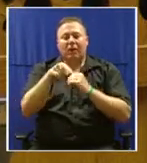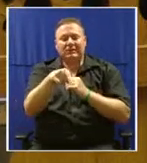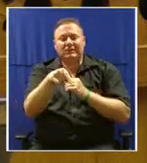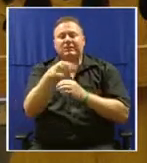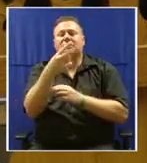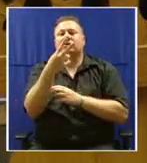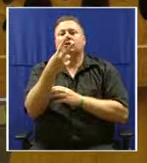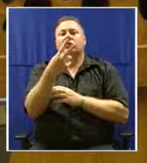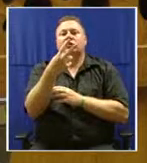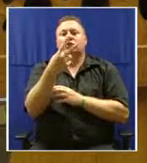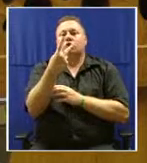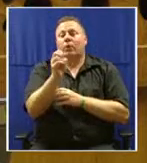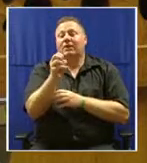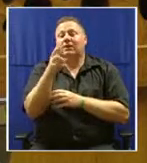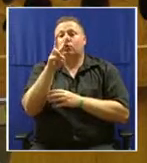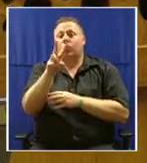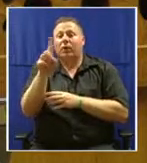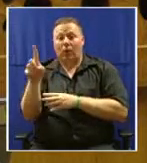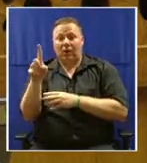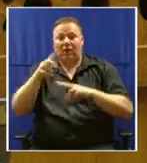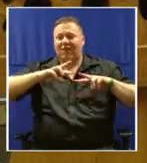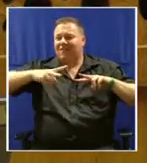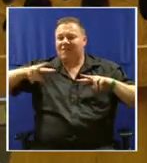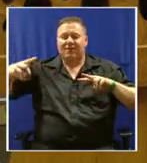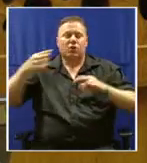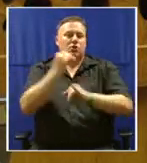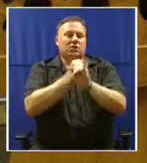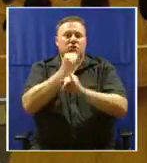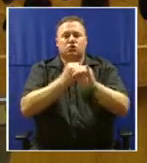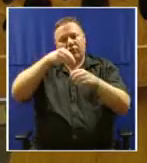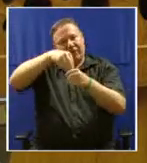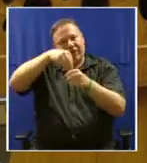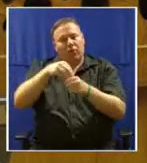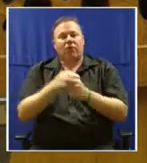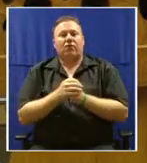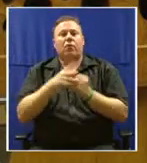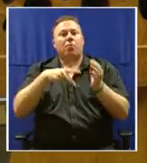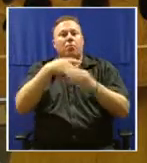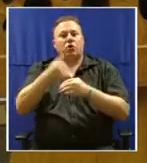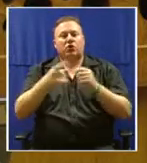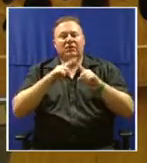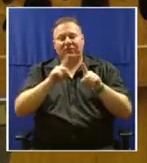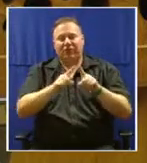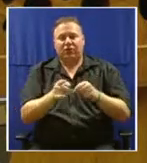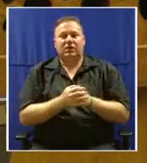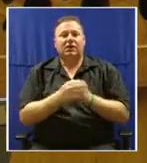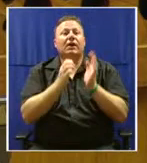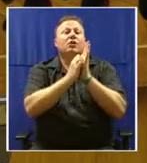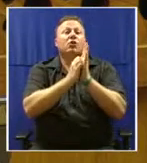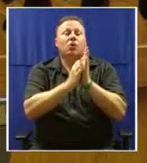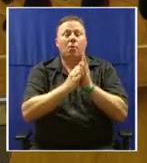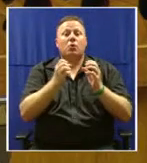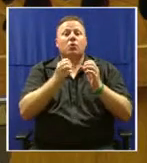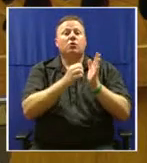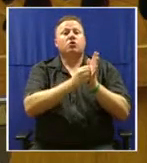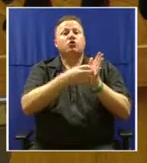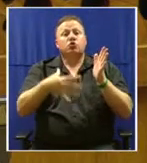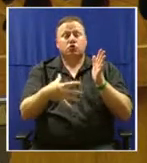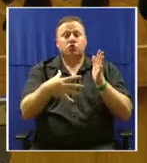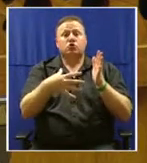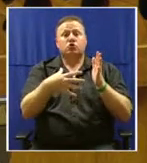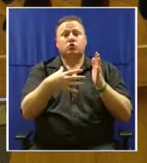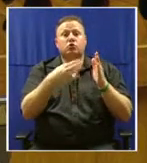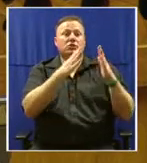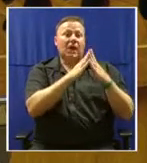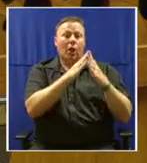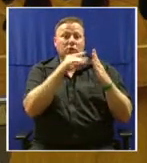is varied and includes projects such as student housing infrastructure,